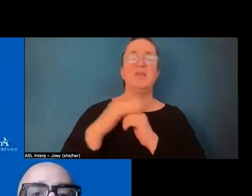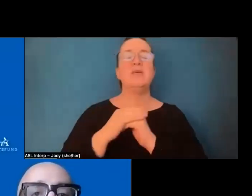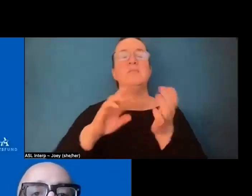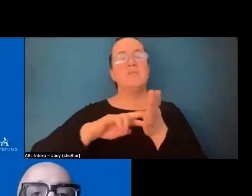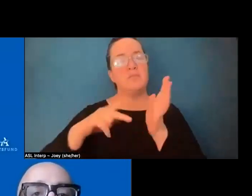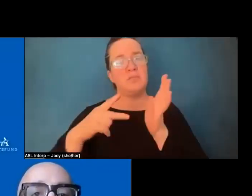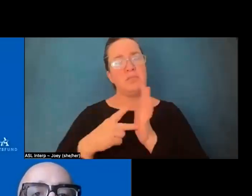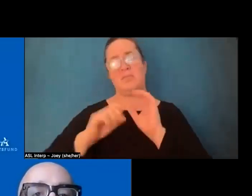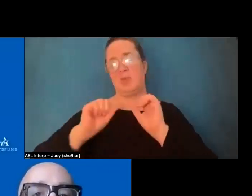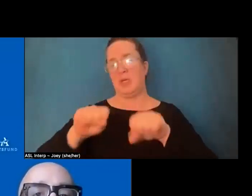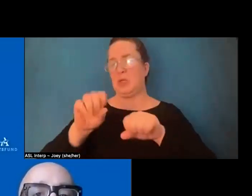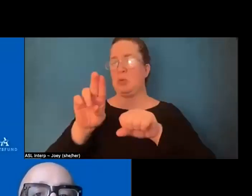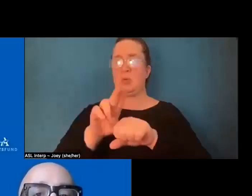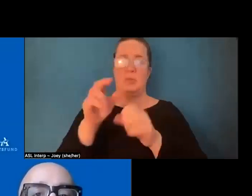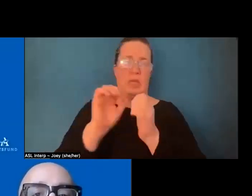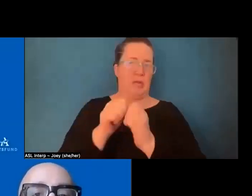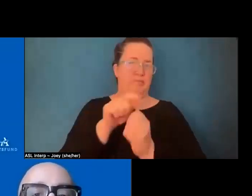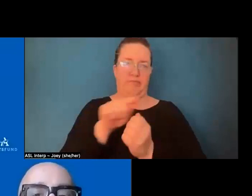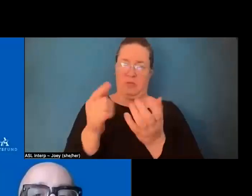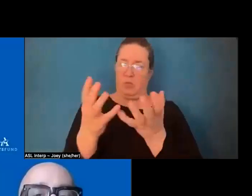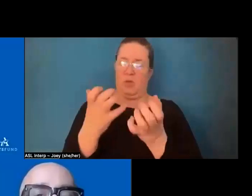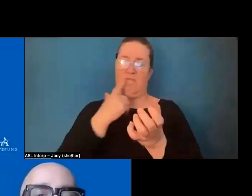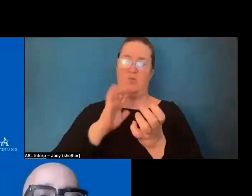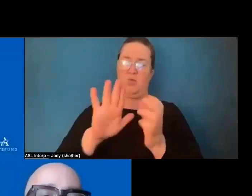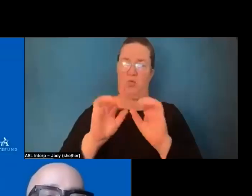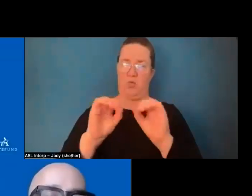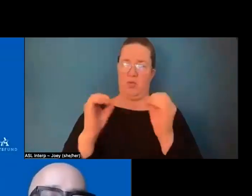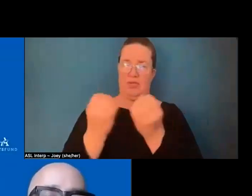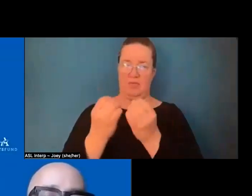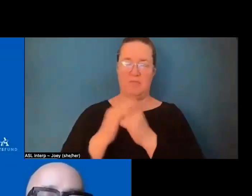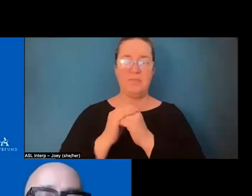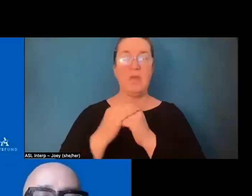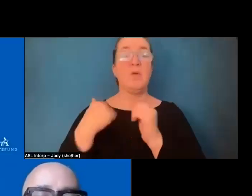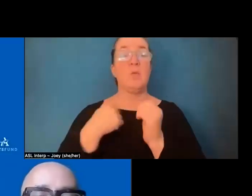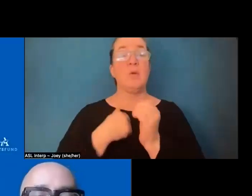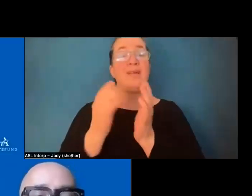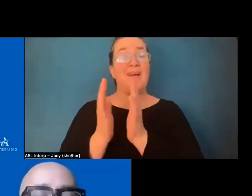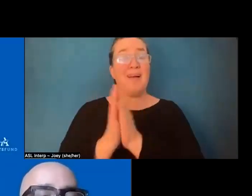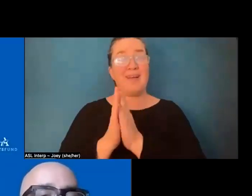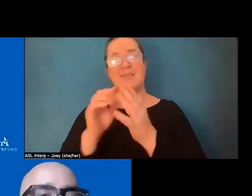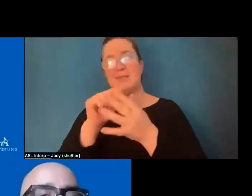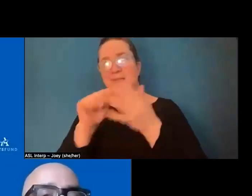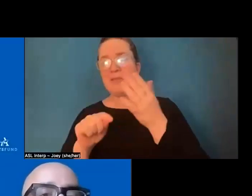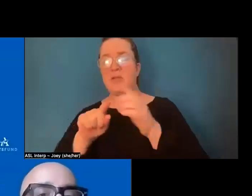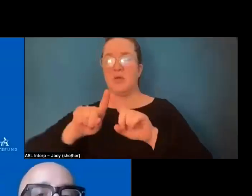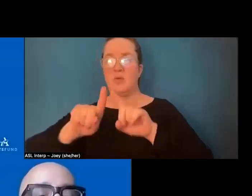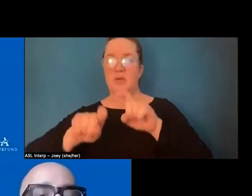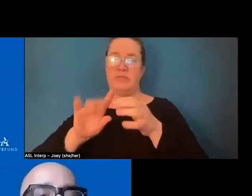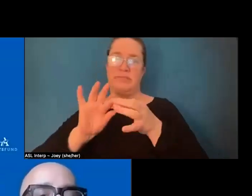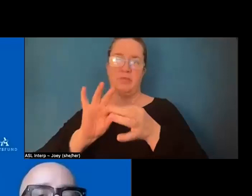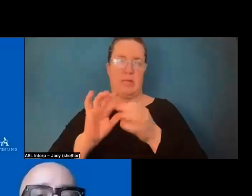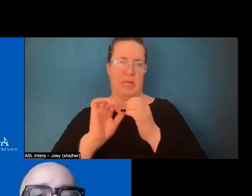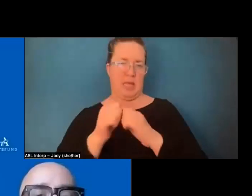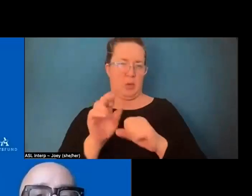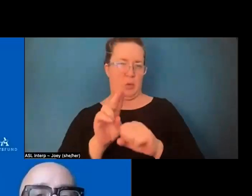grant dollars as they see fit. Those questions we ask about how you anticipate using your funds are for research and advocacy